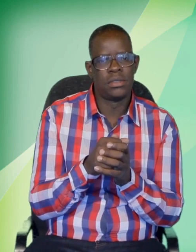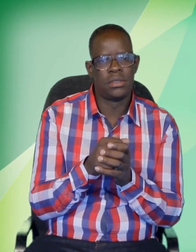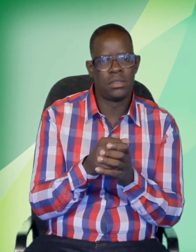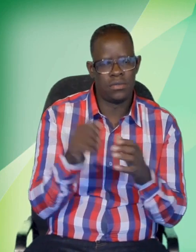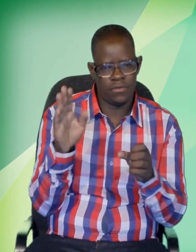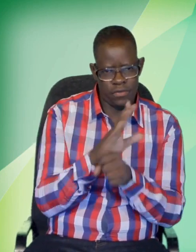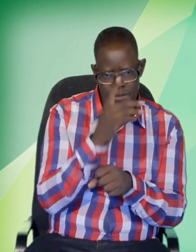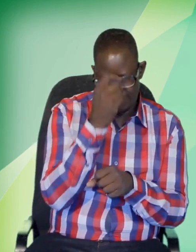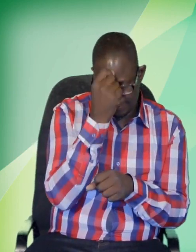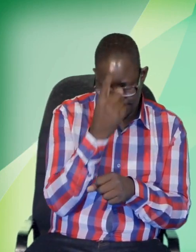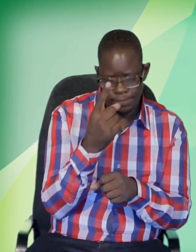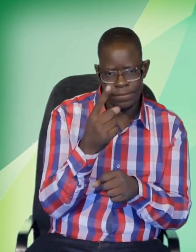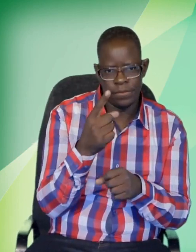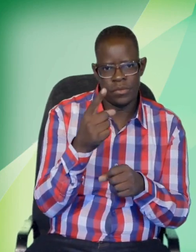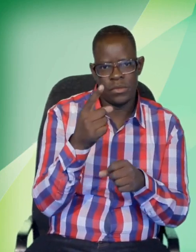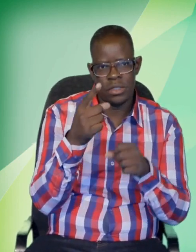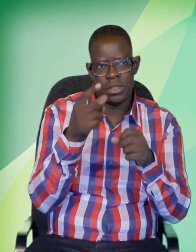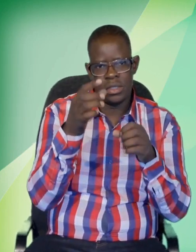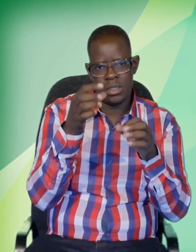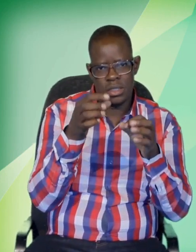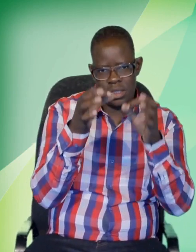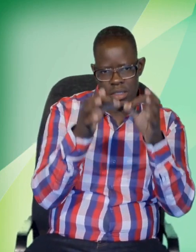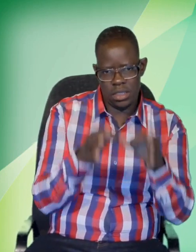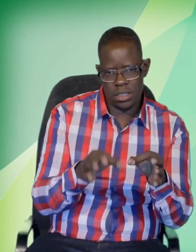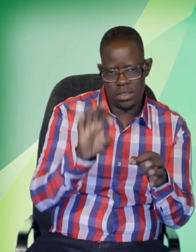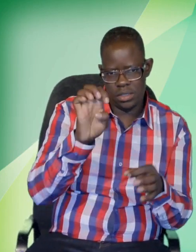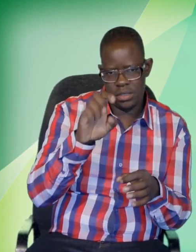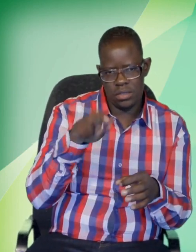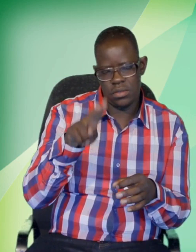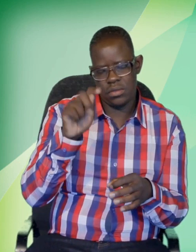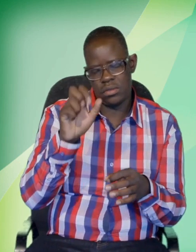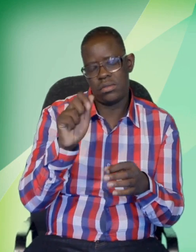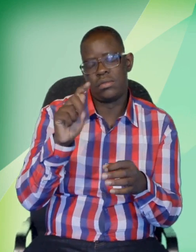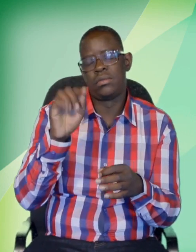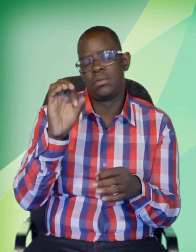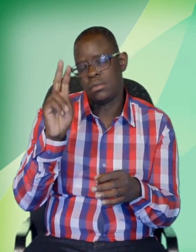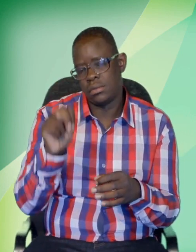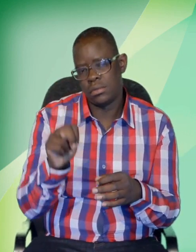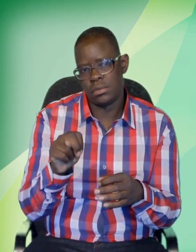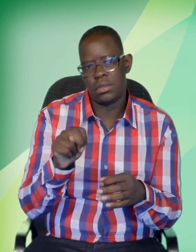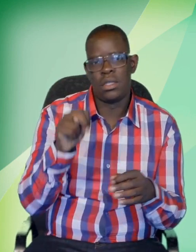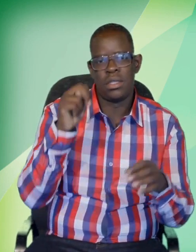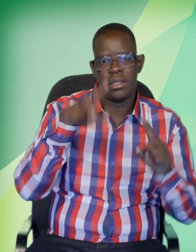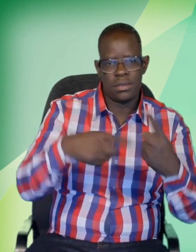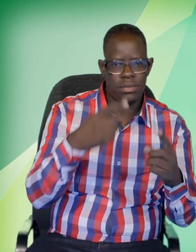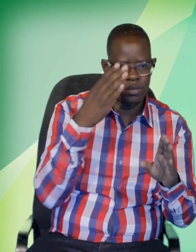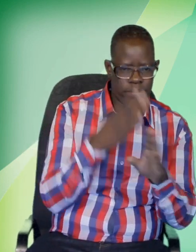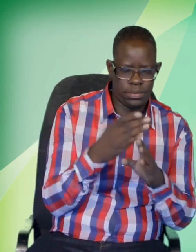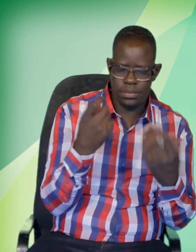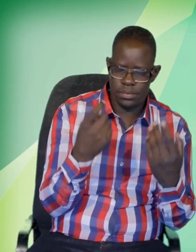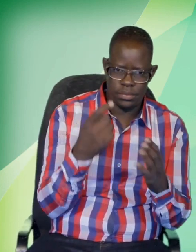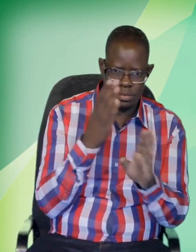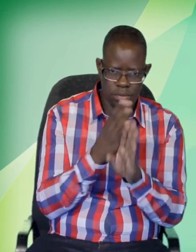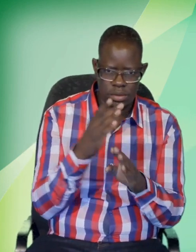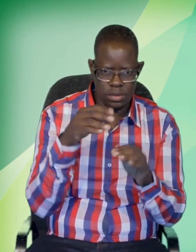fully understand the accounting equation, you should know all the asset accounts: fixed assets, current assets,